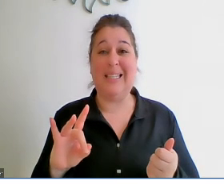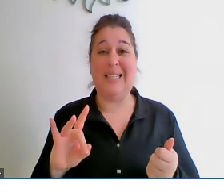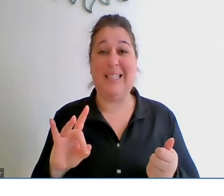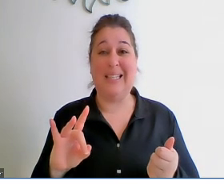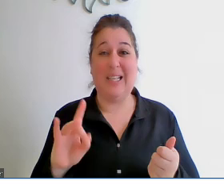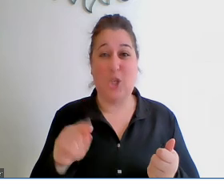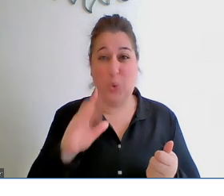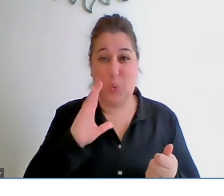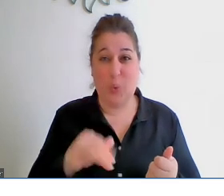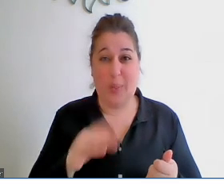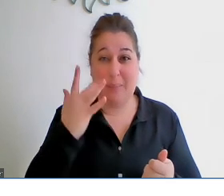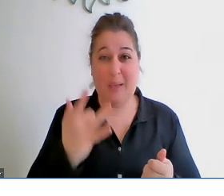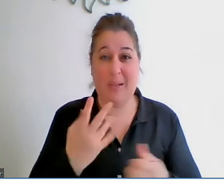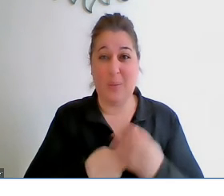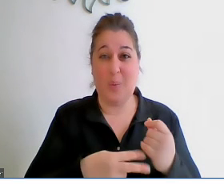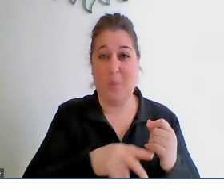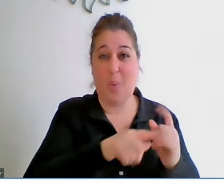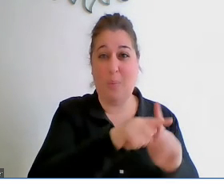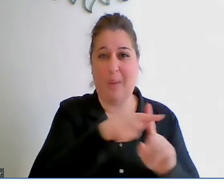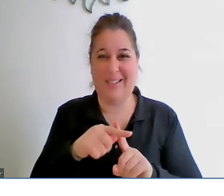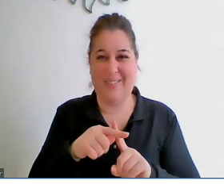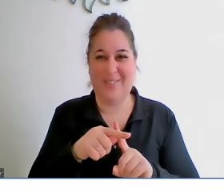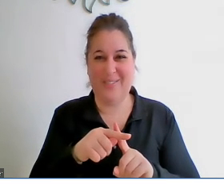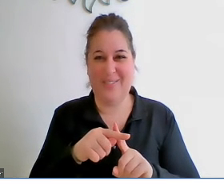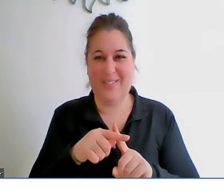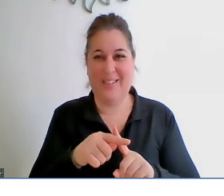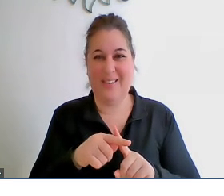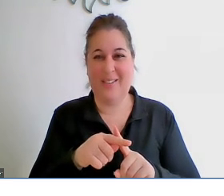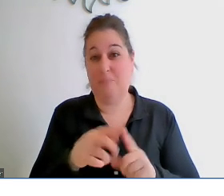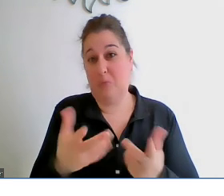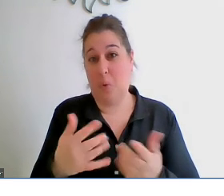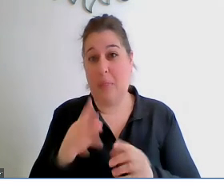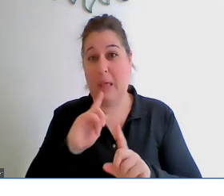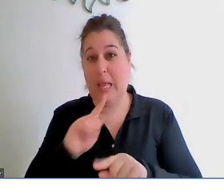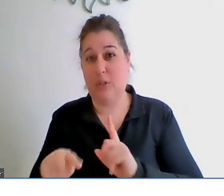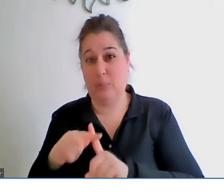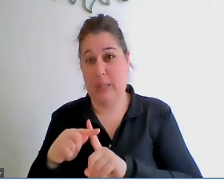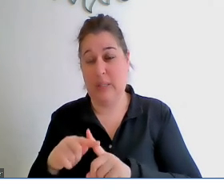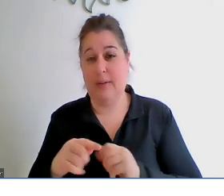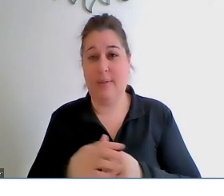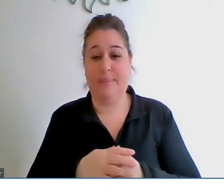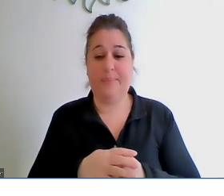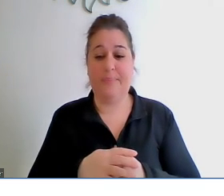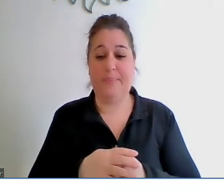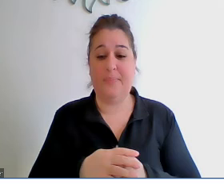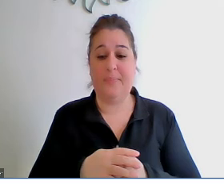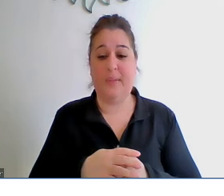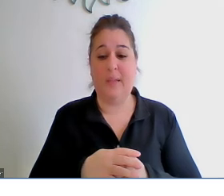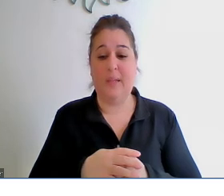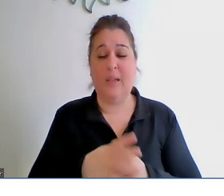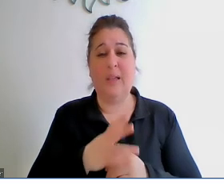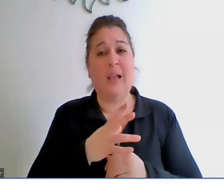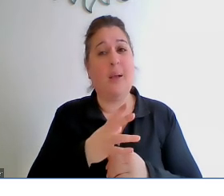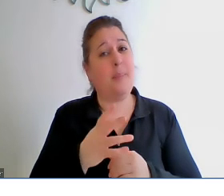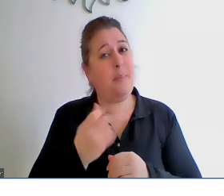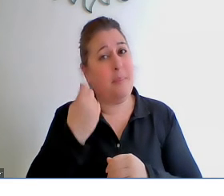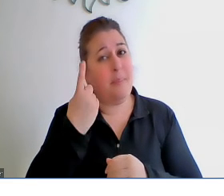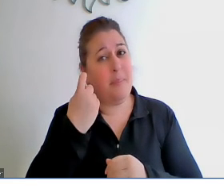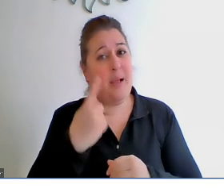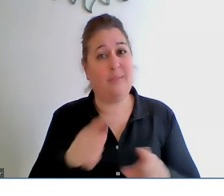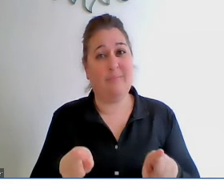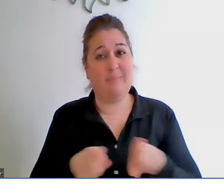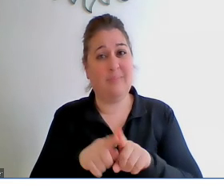or dividing them, the answer is always positive. Same thing if I had -8 times